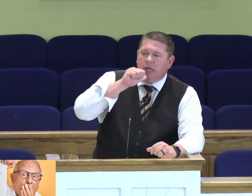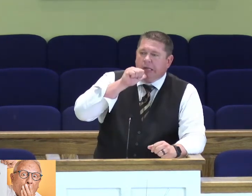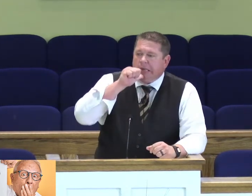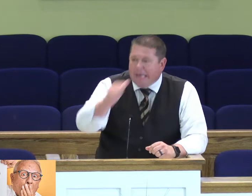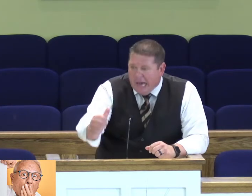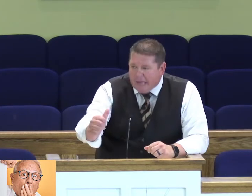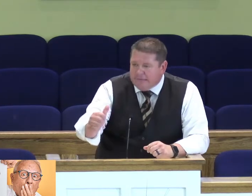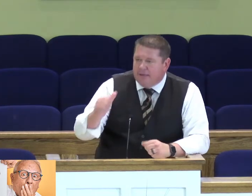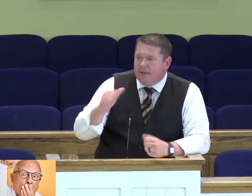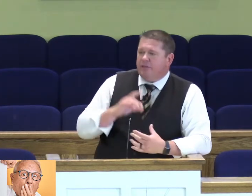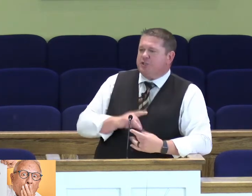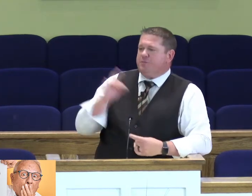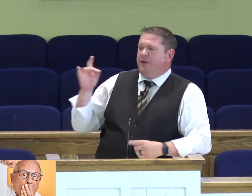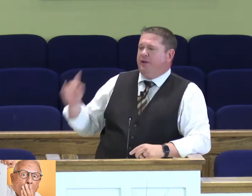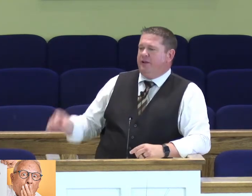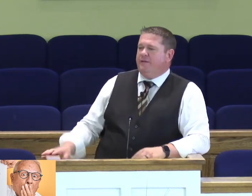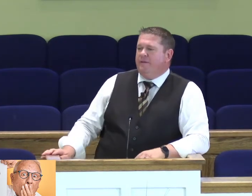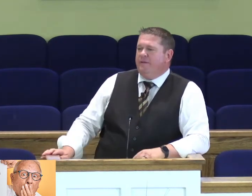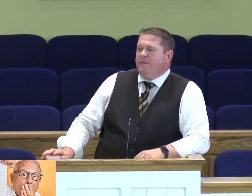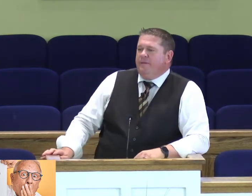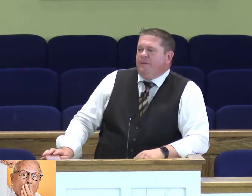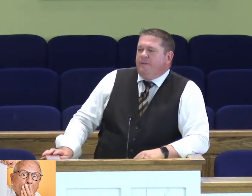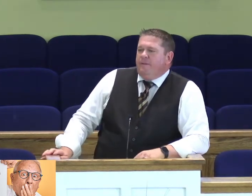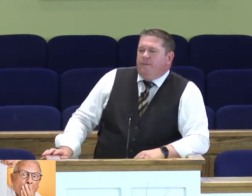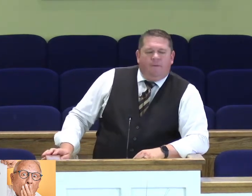quench not the spirit.